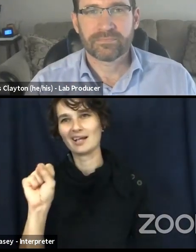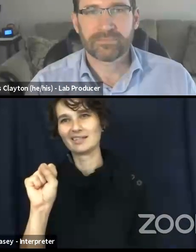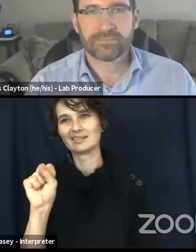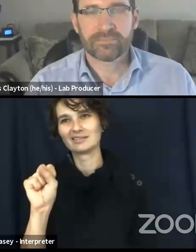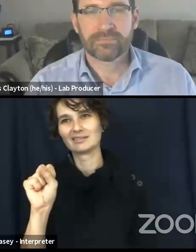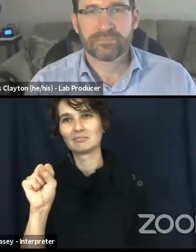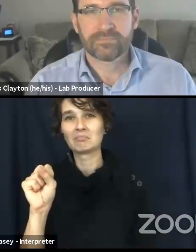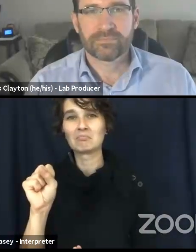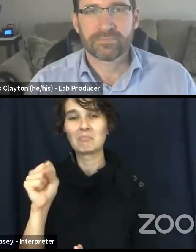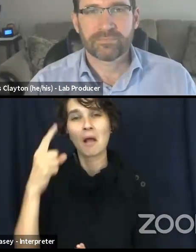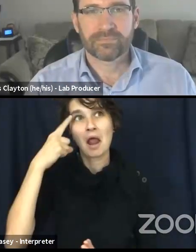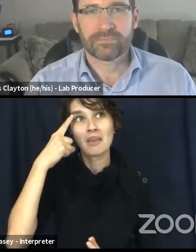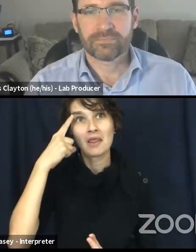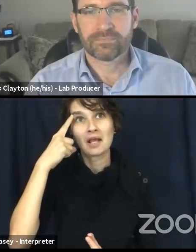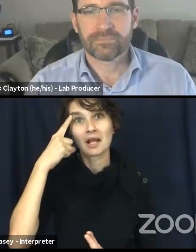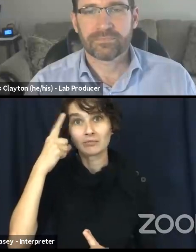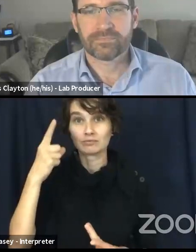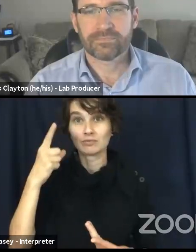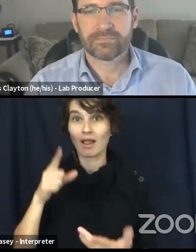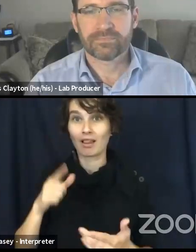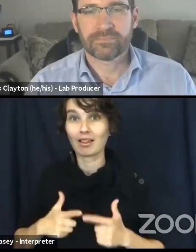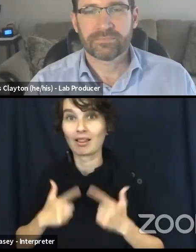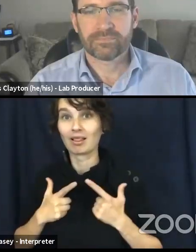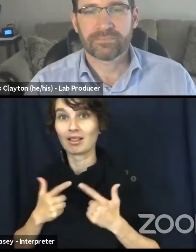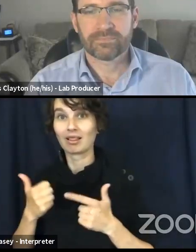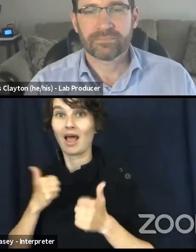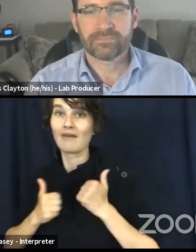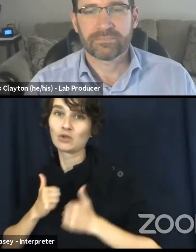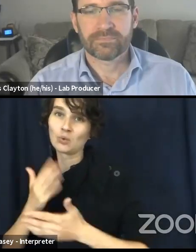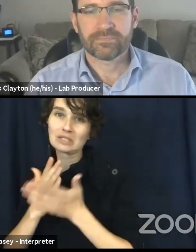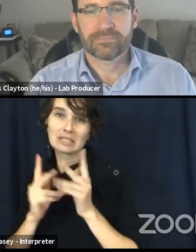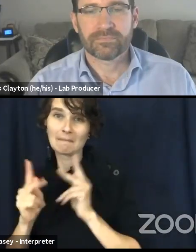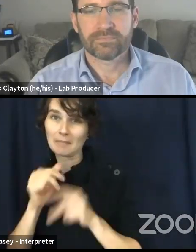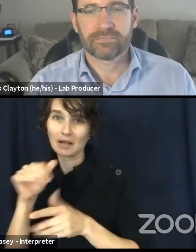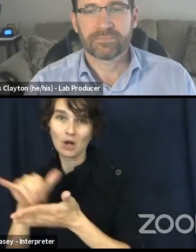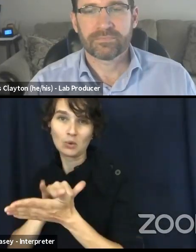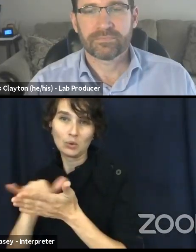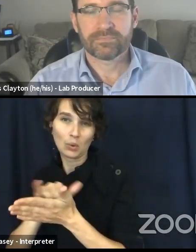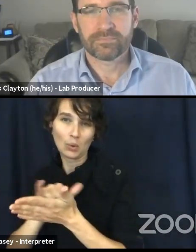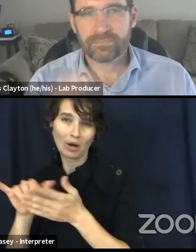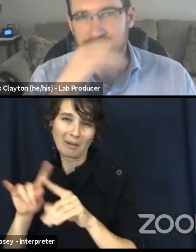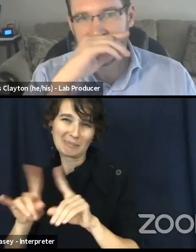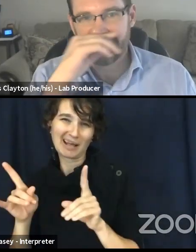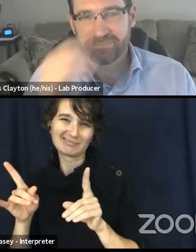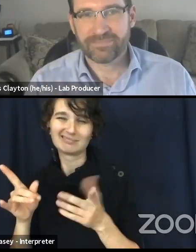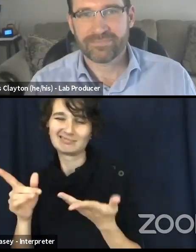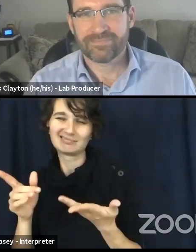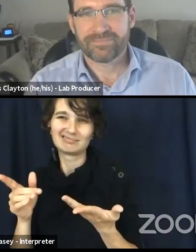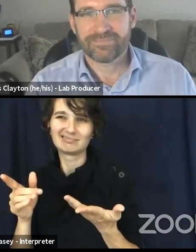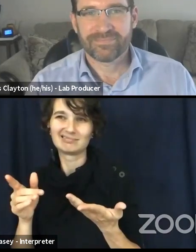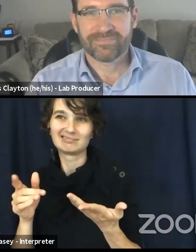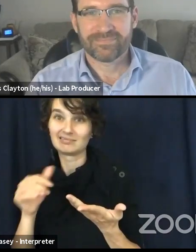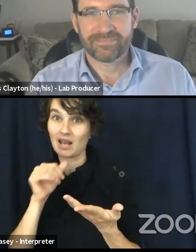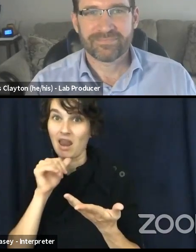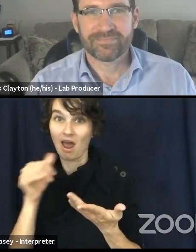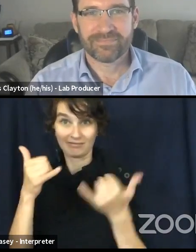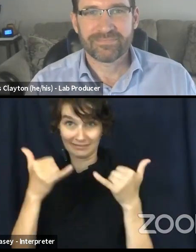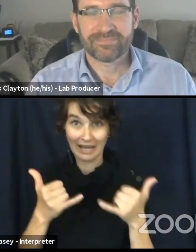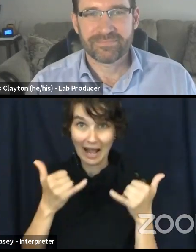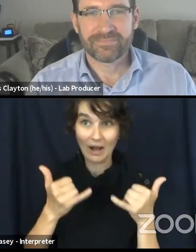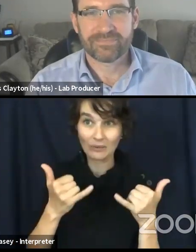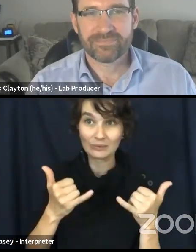some non-local to New York City folks in the audience, but not at the same scale. And a lot of that is